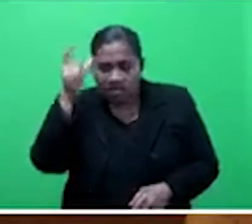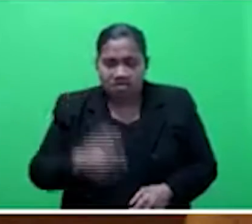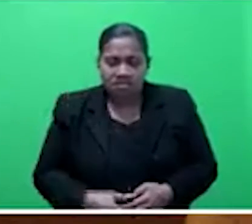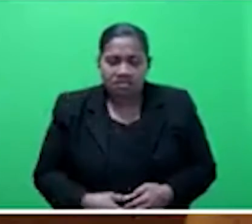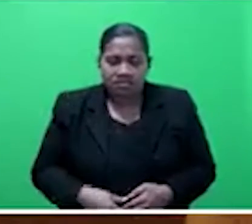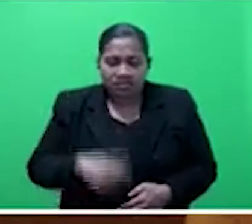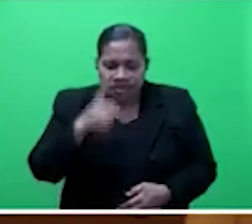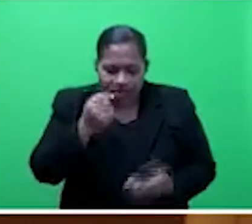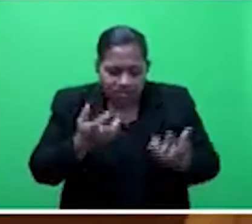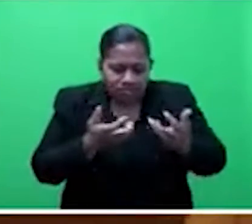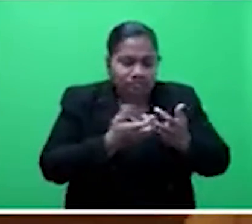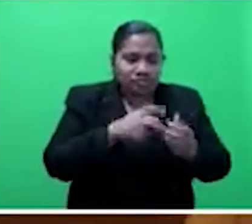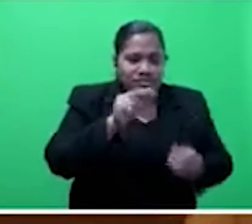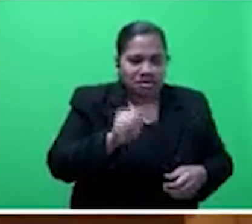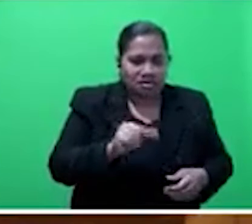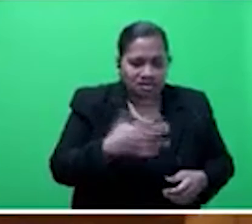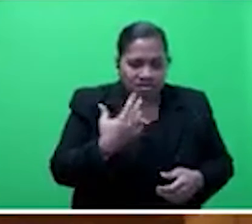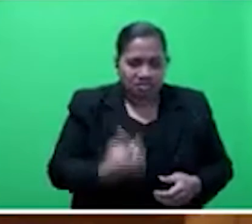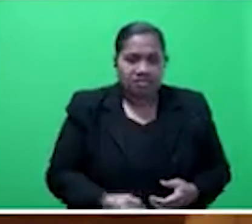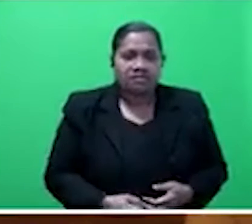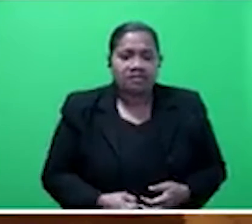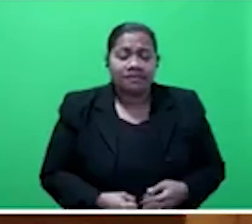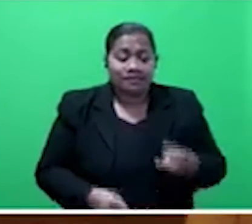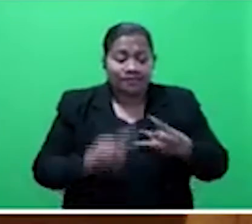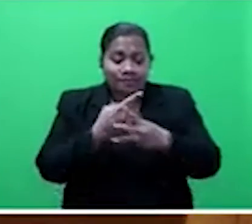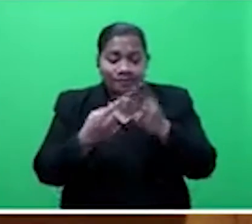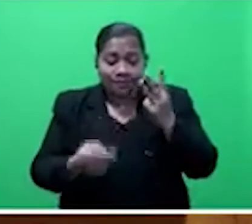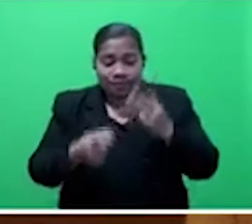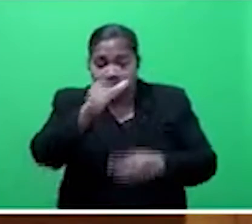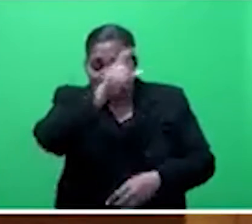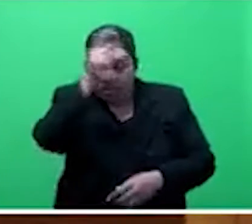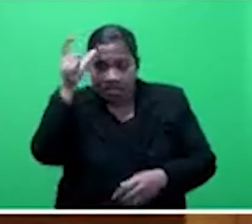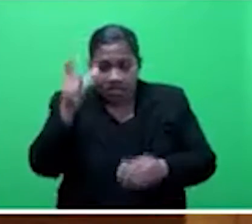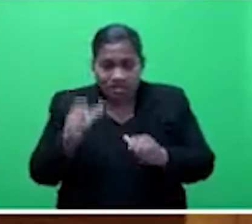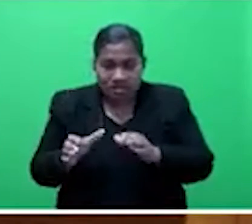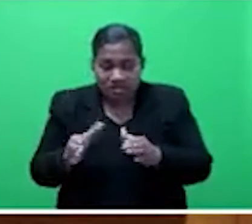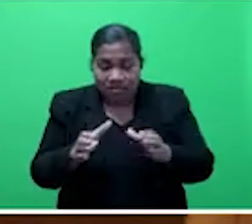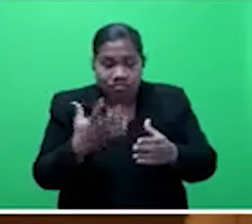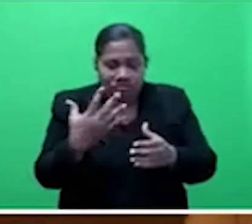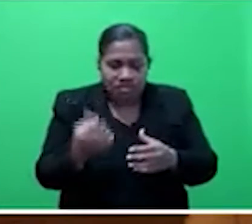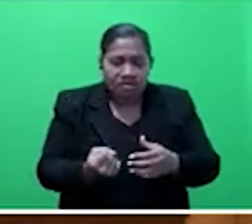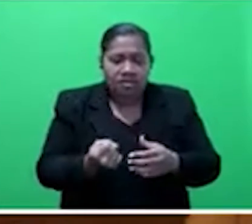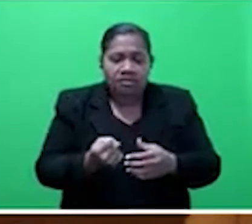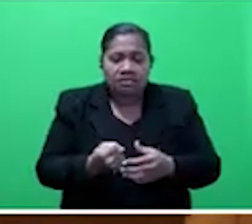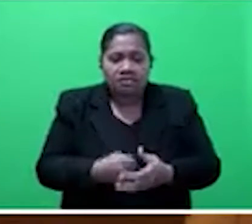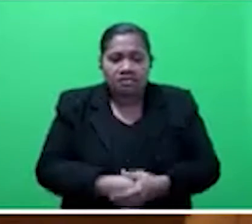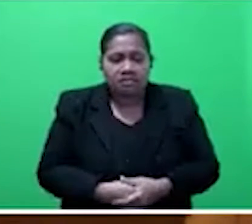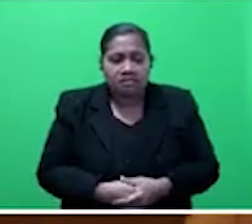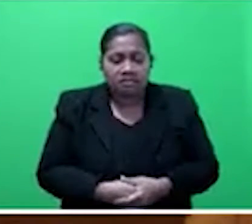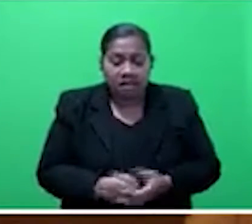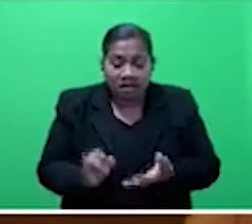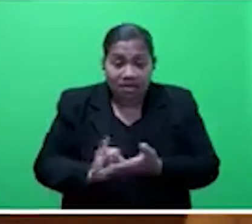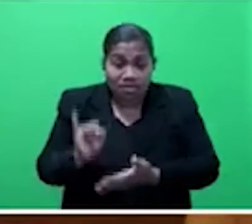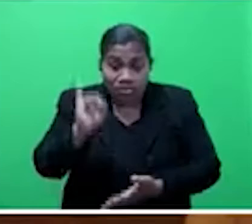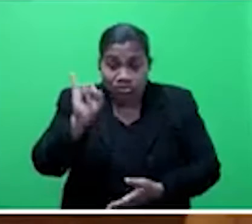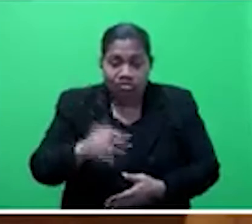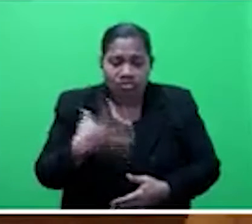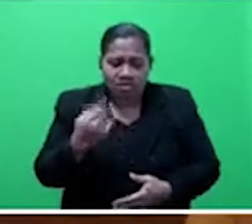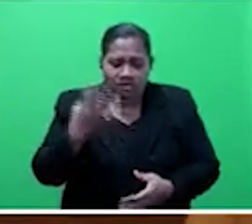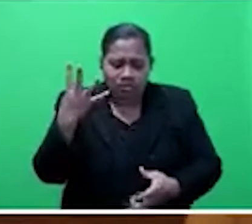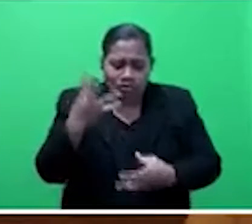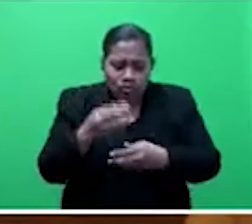needs. Currently, our three nursing stations have a total, nursing institutions have a total